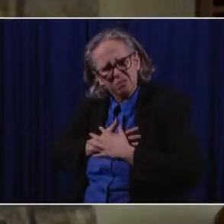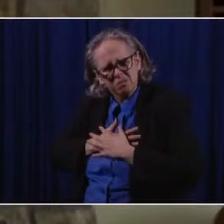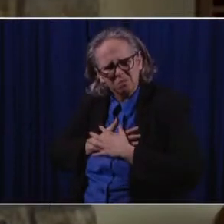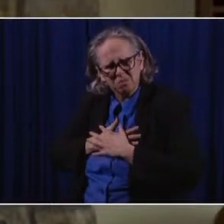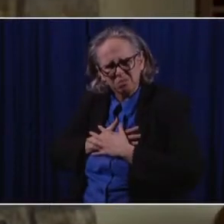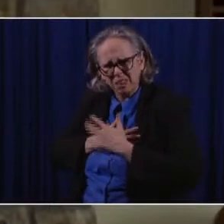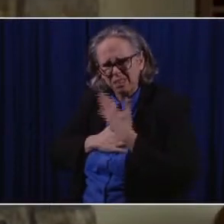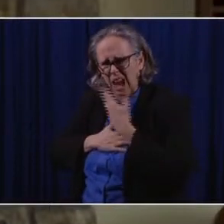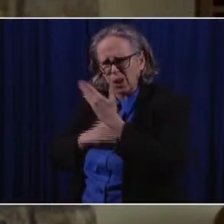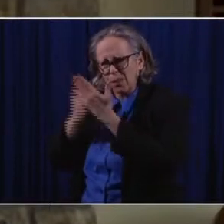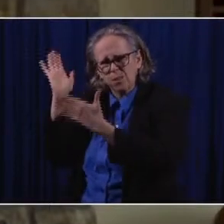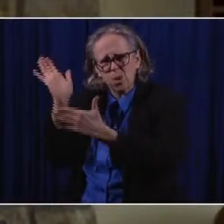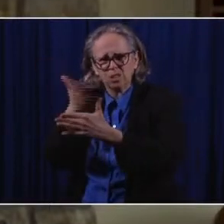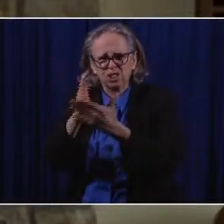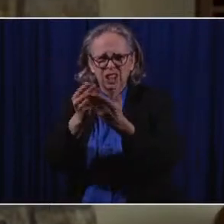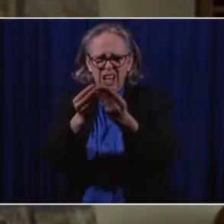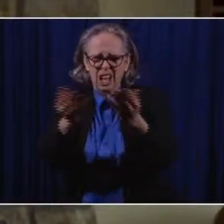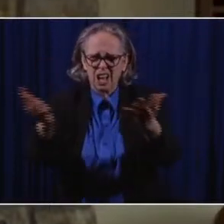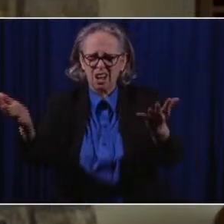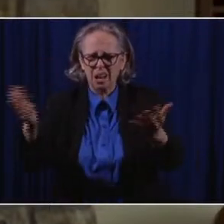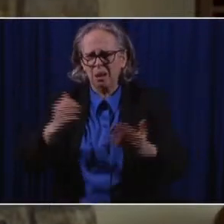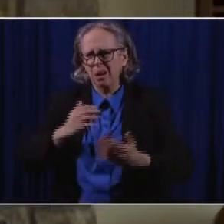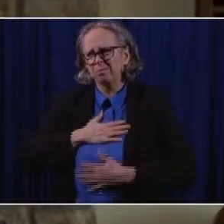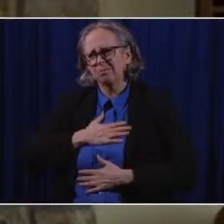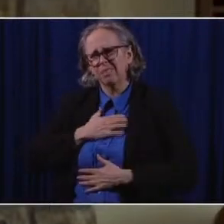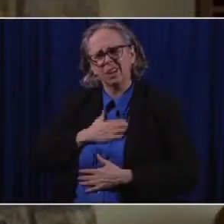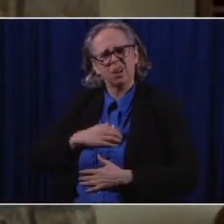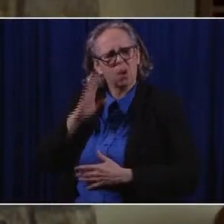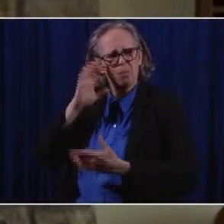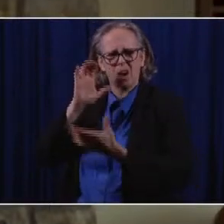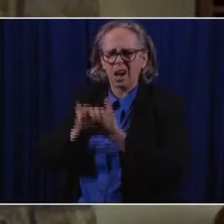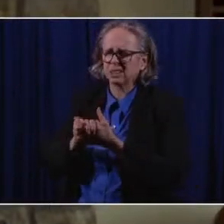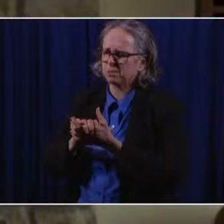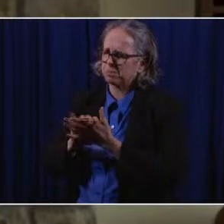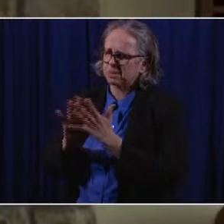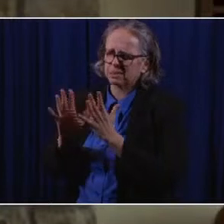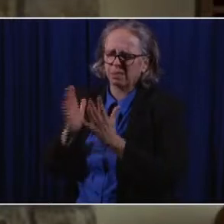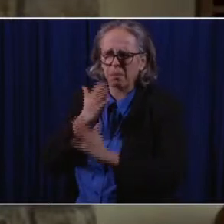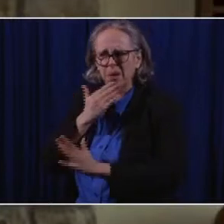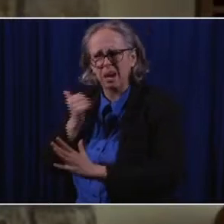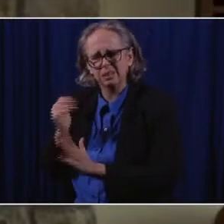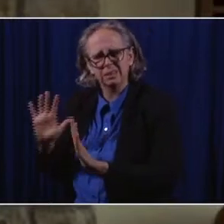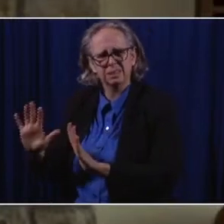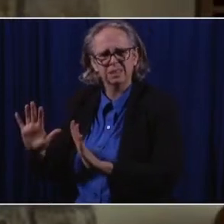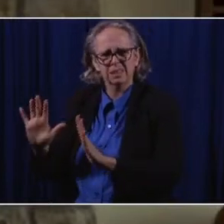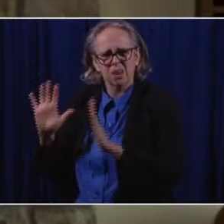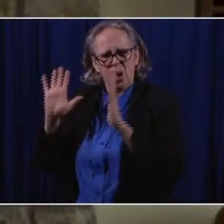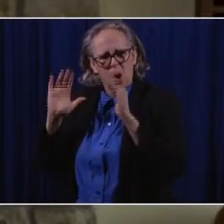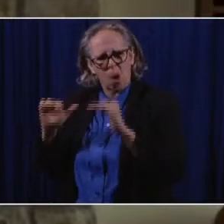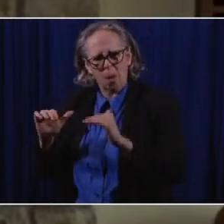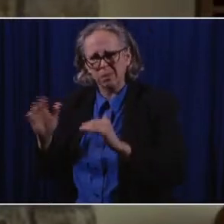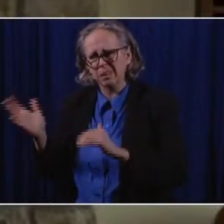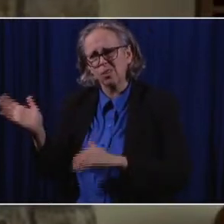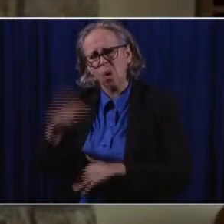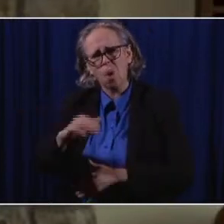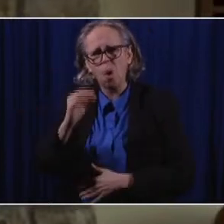the best. Thank As he you. comes out of this, and we hope he gets home soon. Thank you. I do as well.